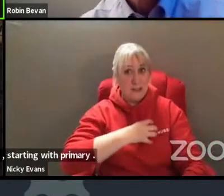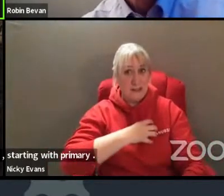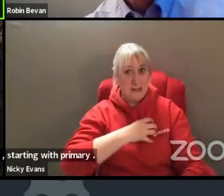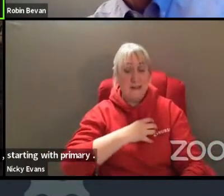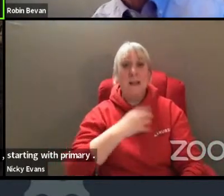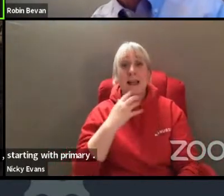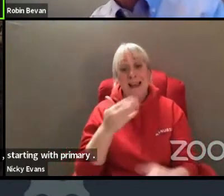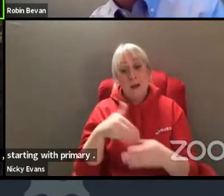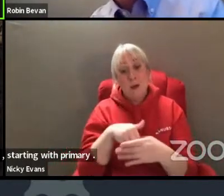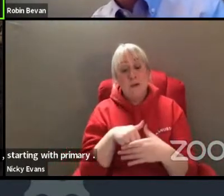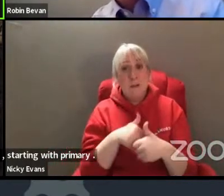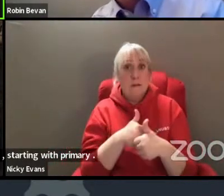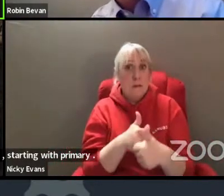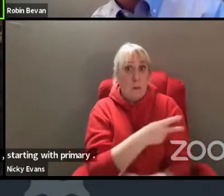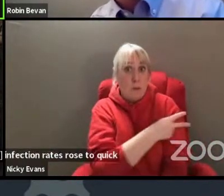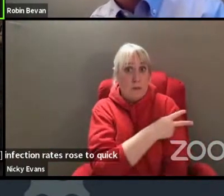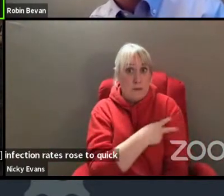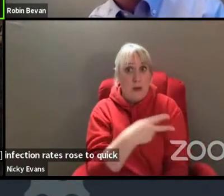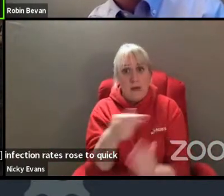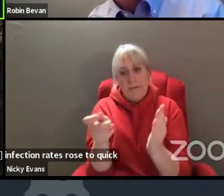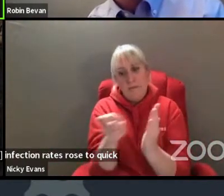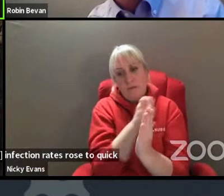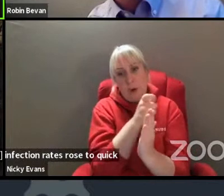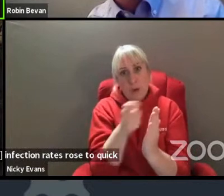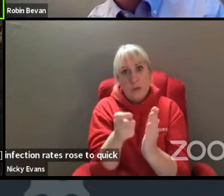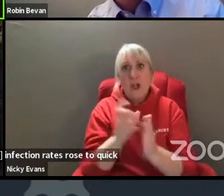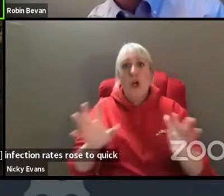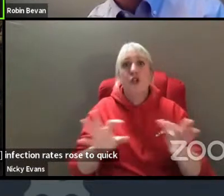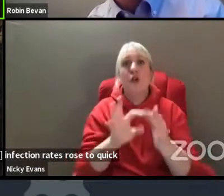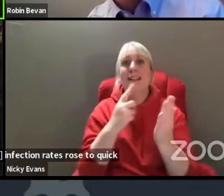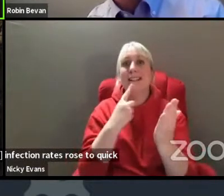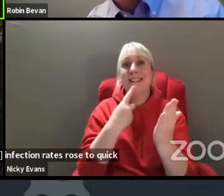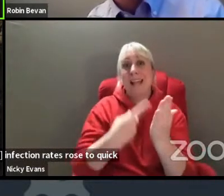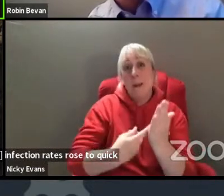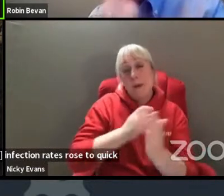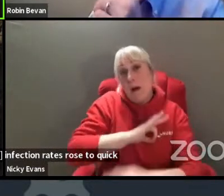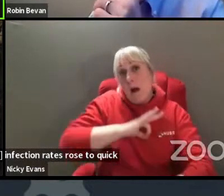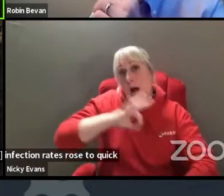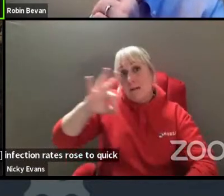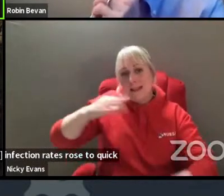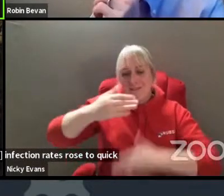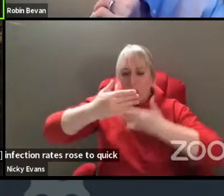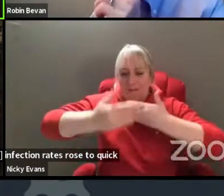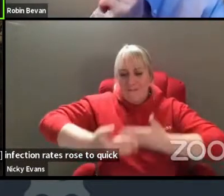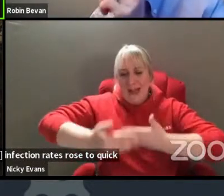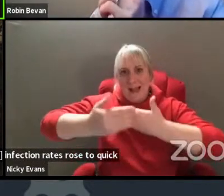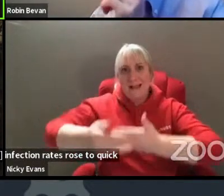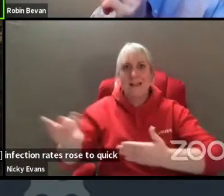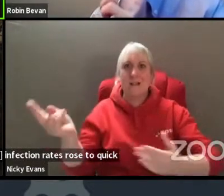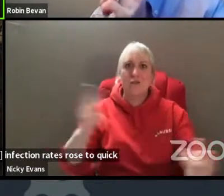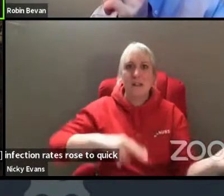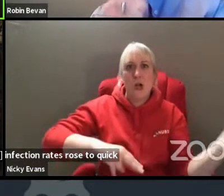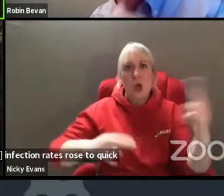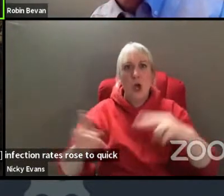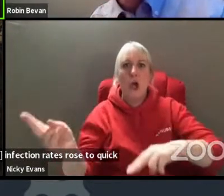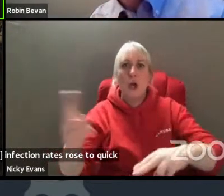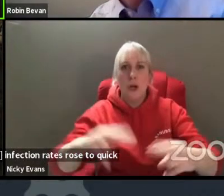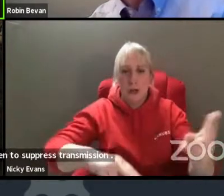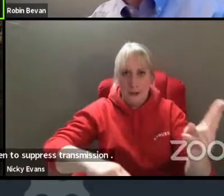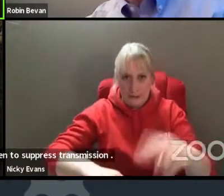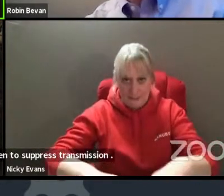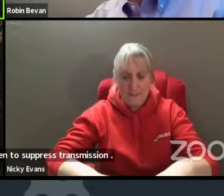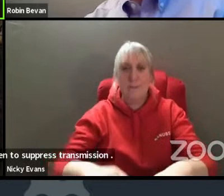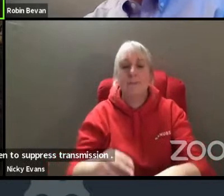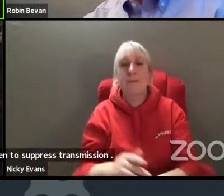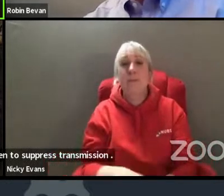Friday before the announcement last Monday, calling for a phased school and college return. The government chose not to take SAGE's